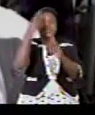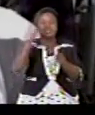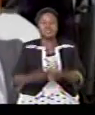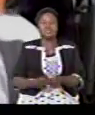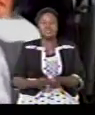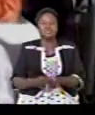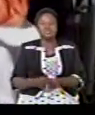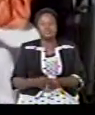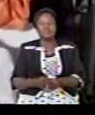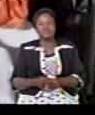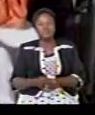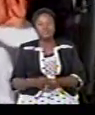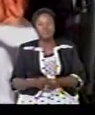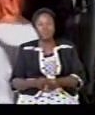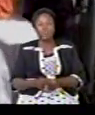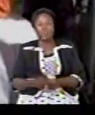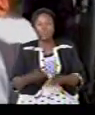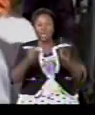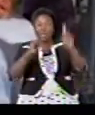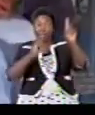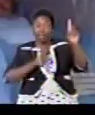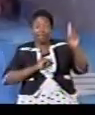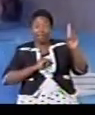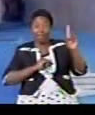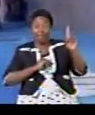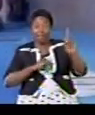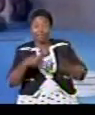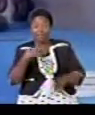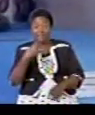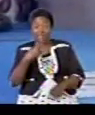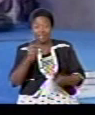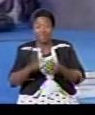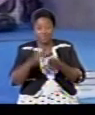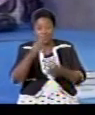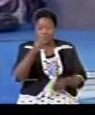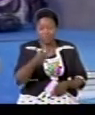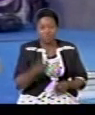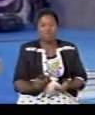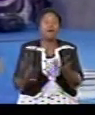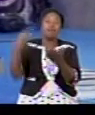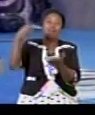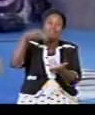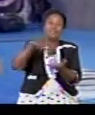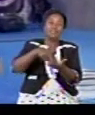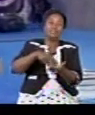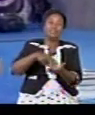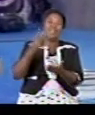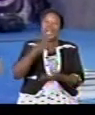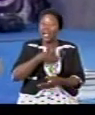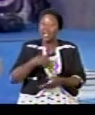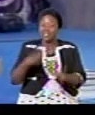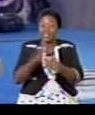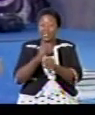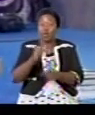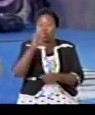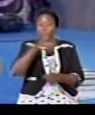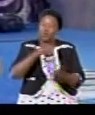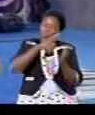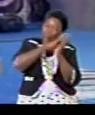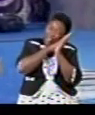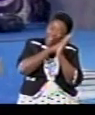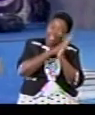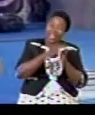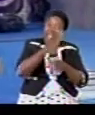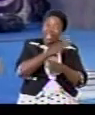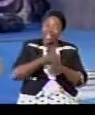name. I say unto thee, arise and take up thy bed